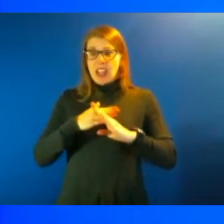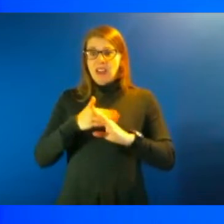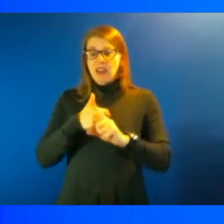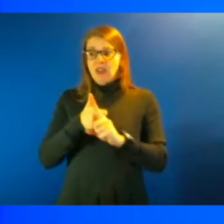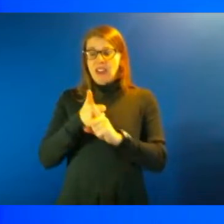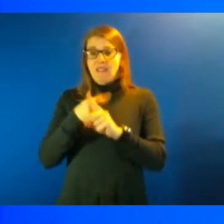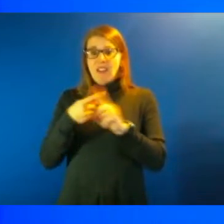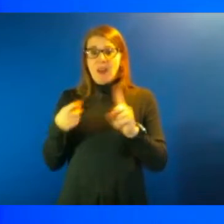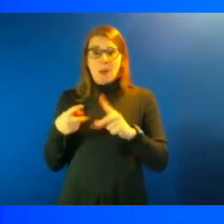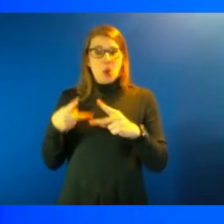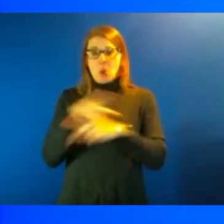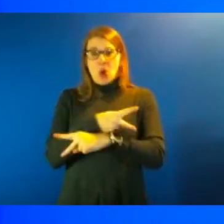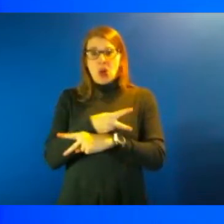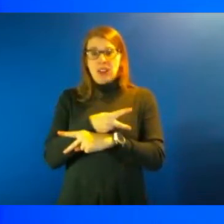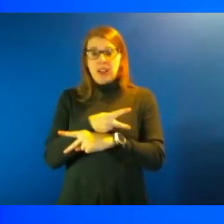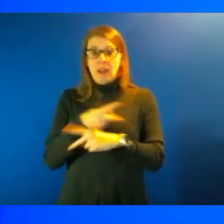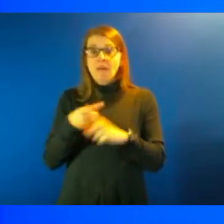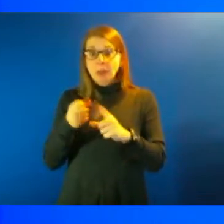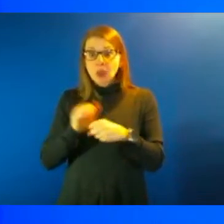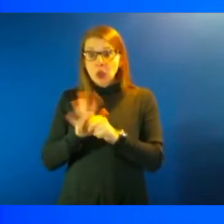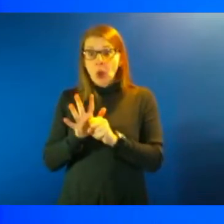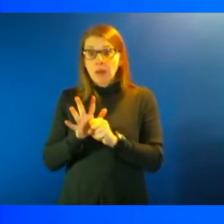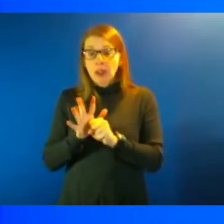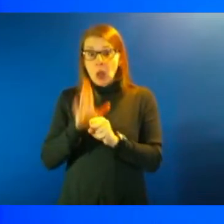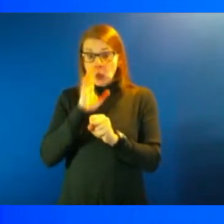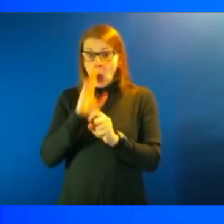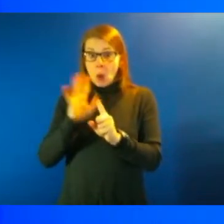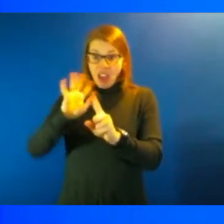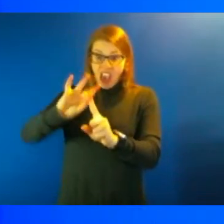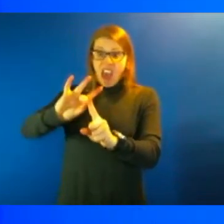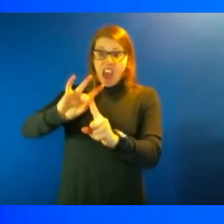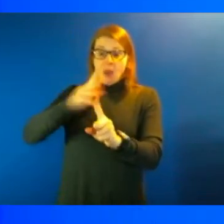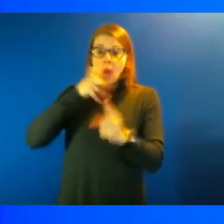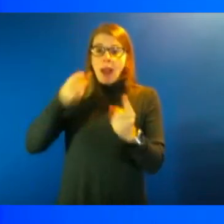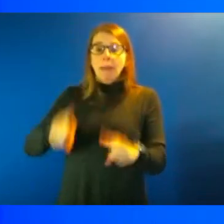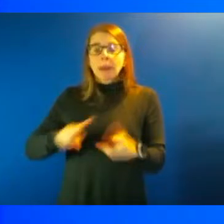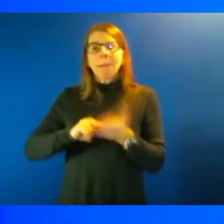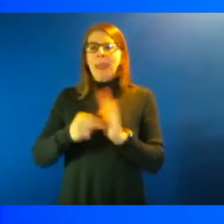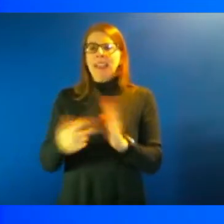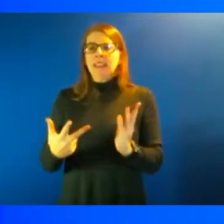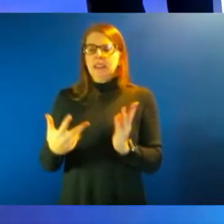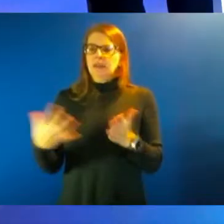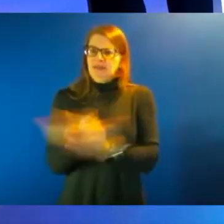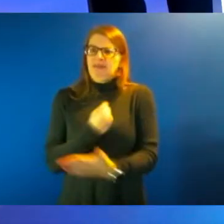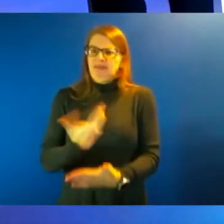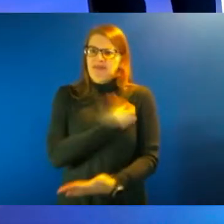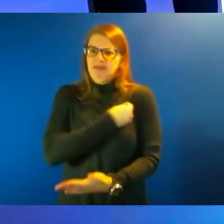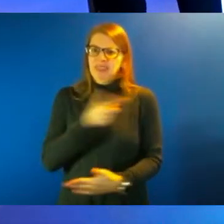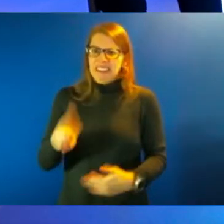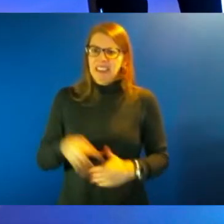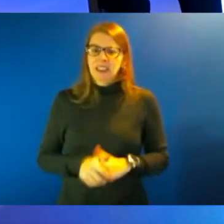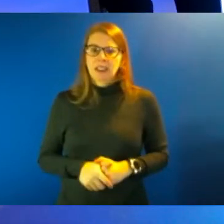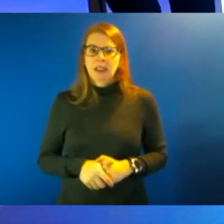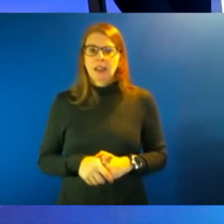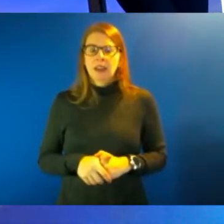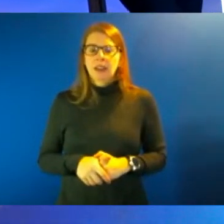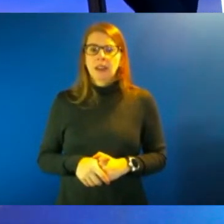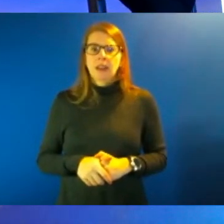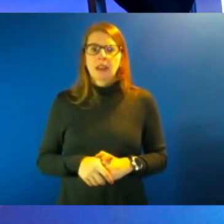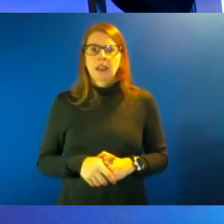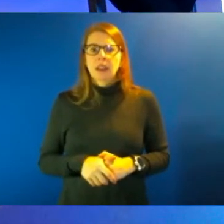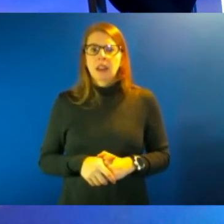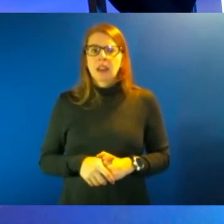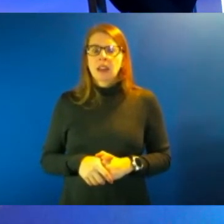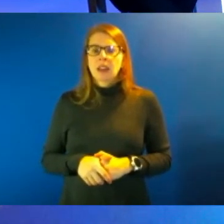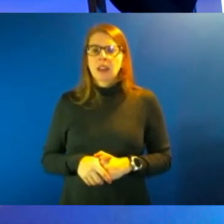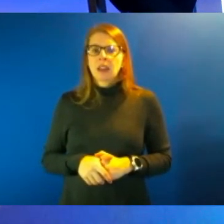you, and we know that that's coming for you, then let's go ahead and take advantage of that tool. So it's in 2 to 4 minutes, Hawk, and not the 8 to 12 minutes